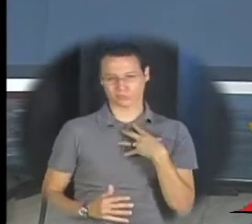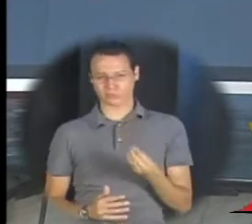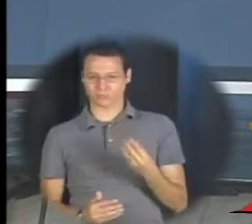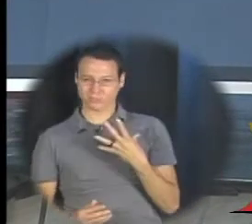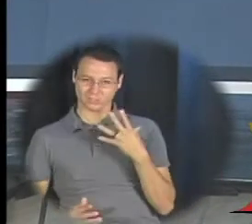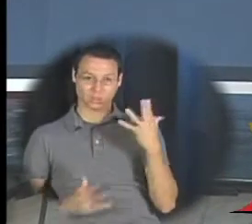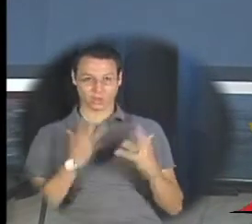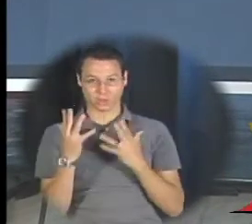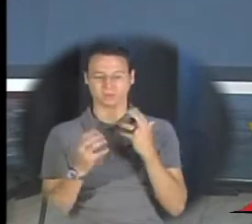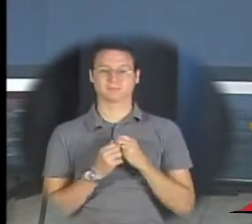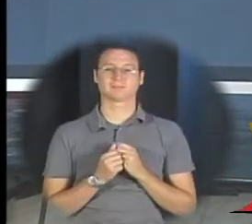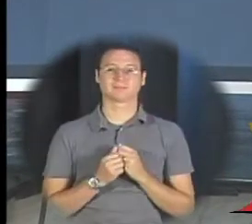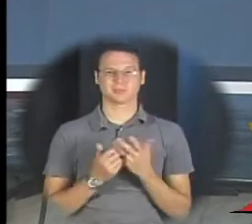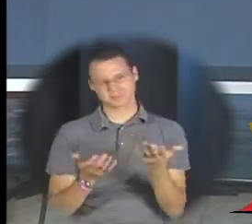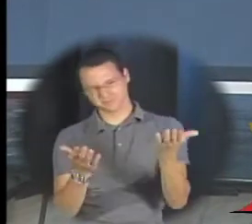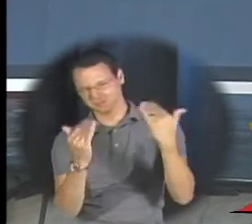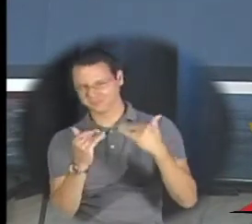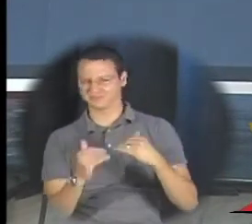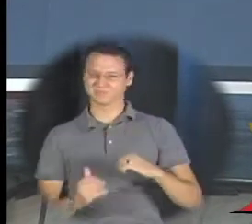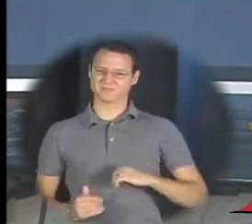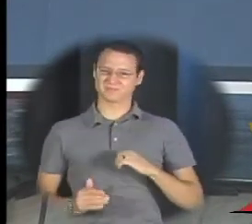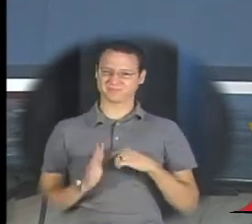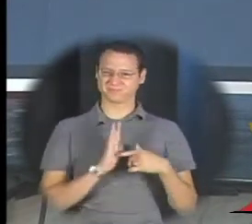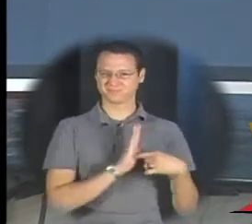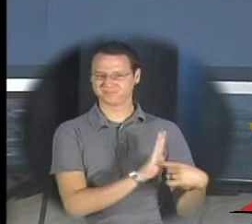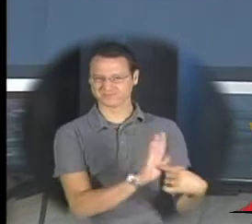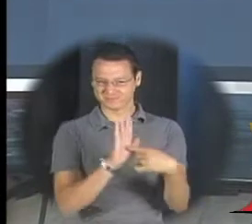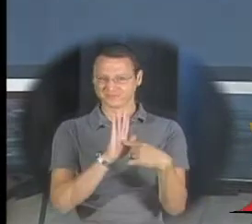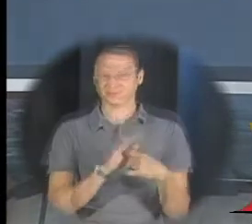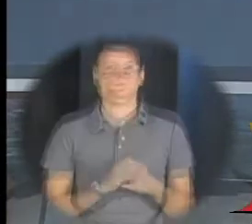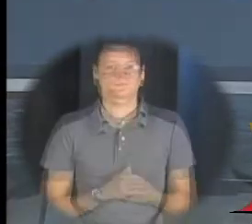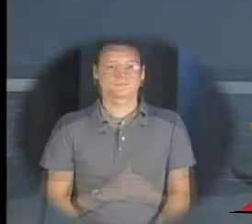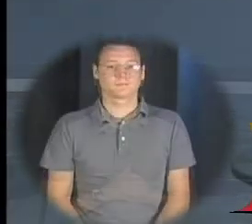Juniors and seniors, make sure you show your pride and dress up.